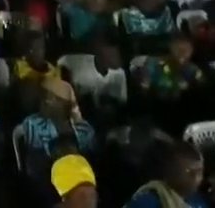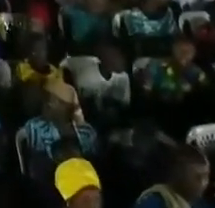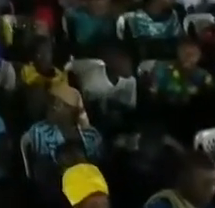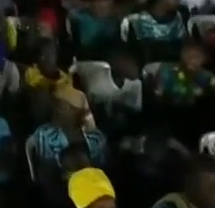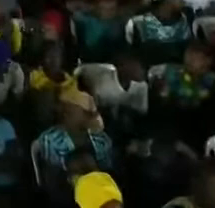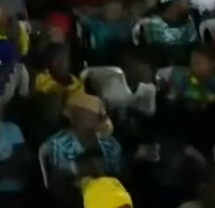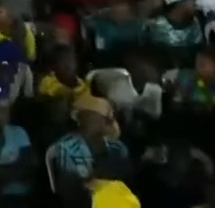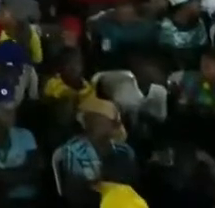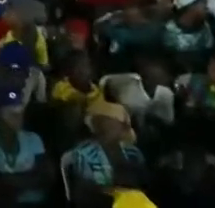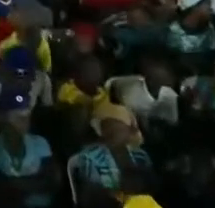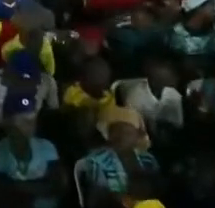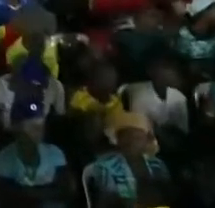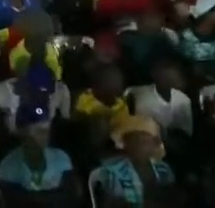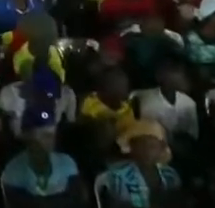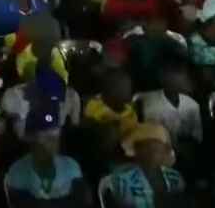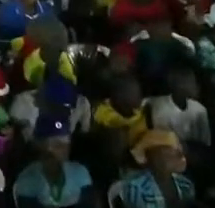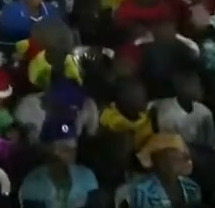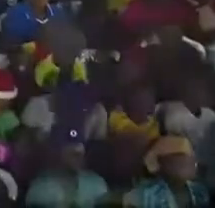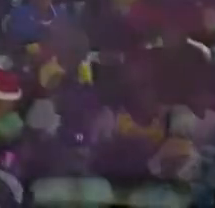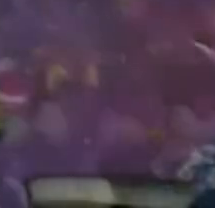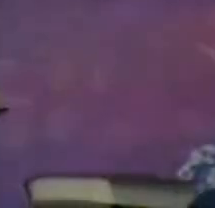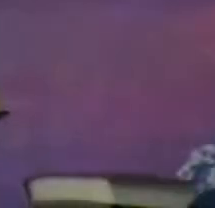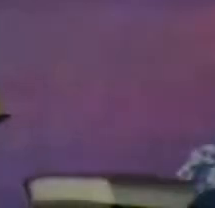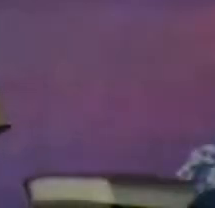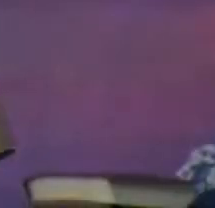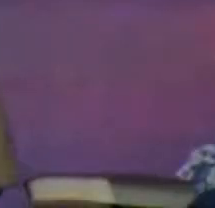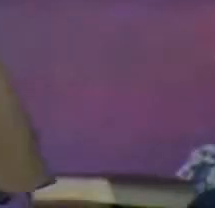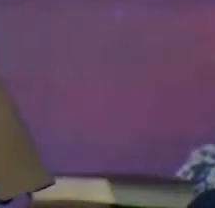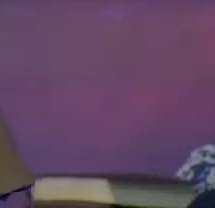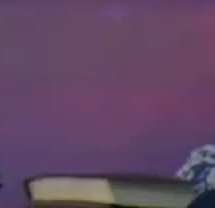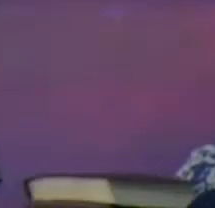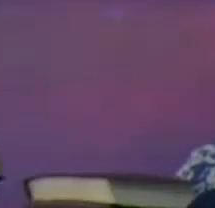At my right, extreme end.